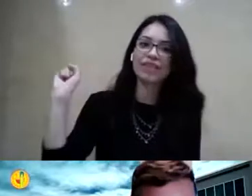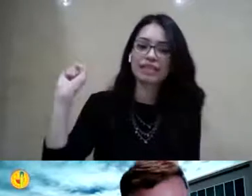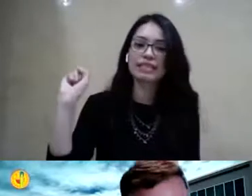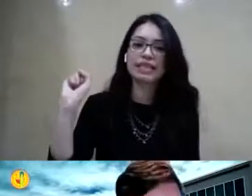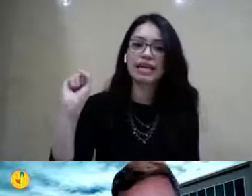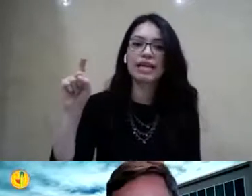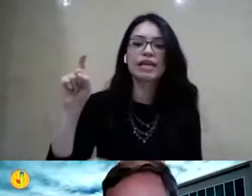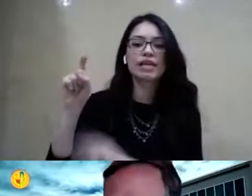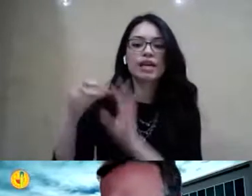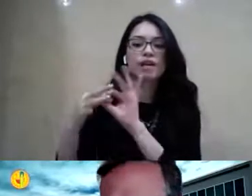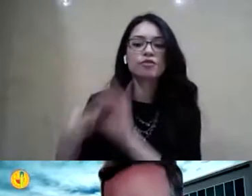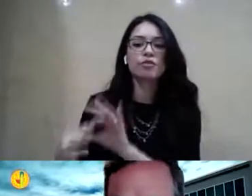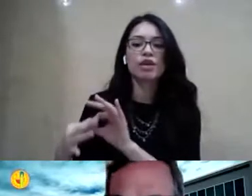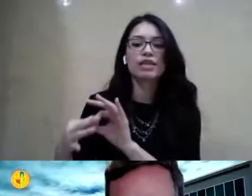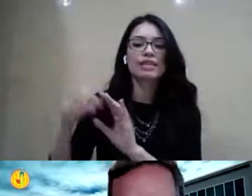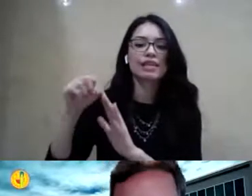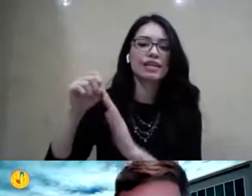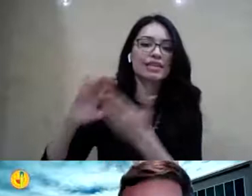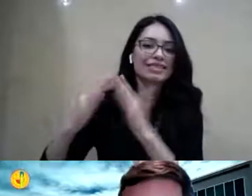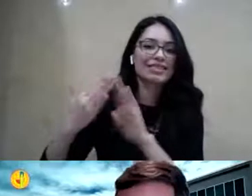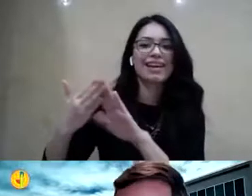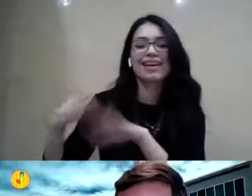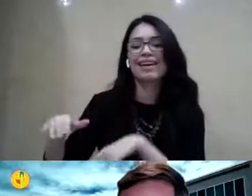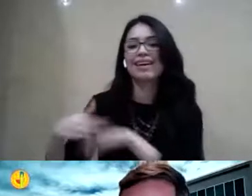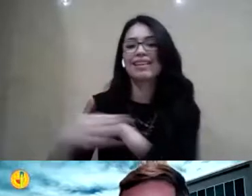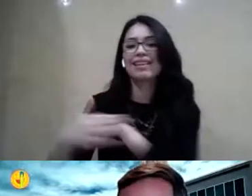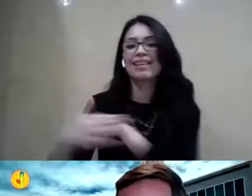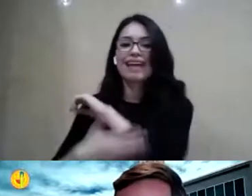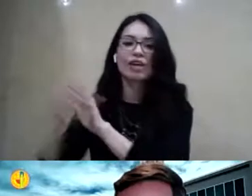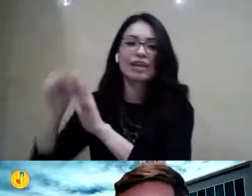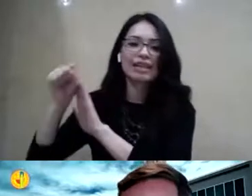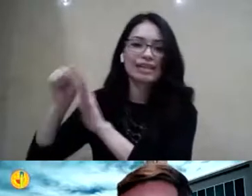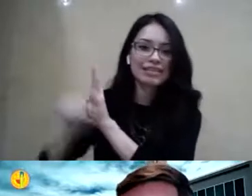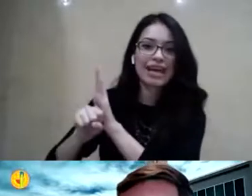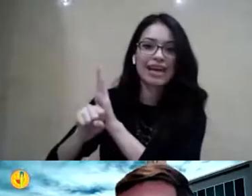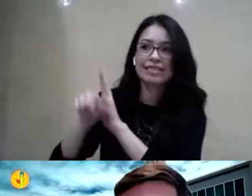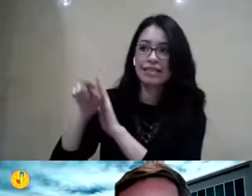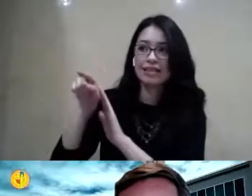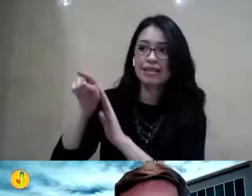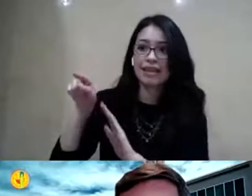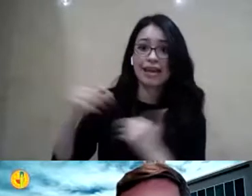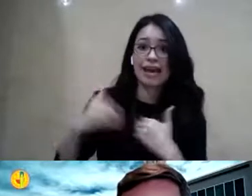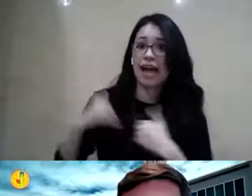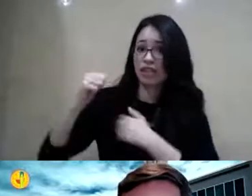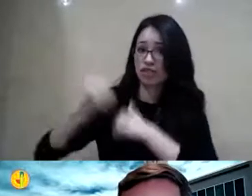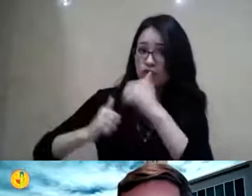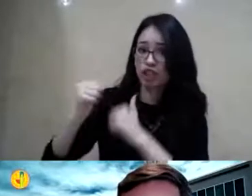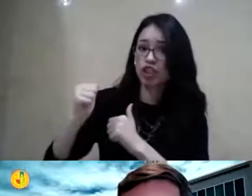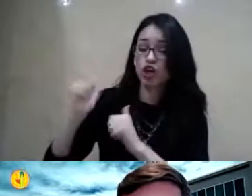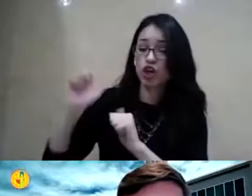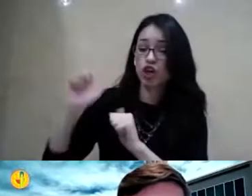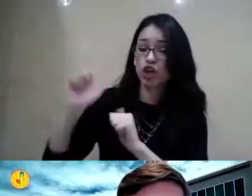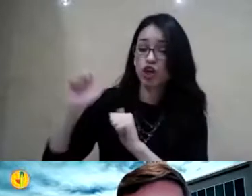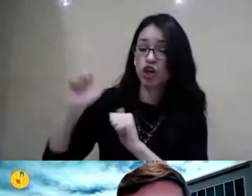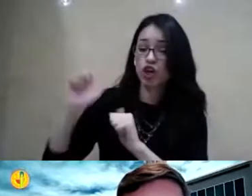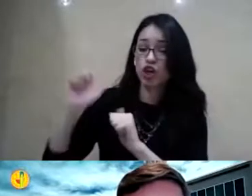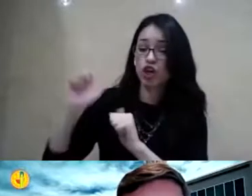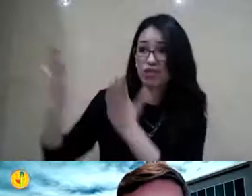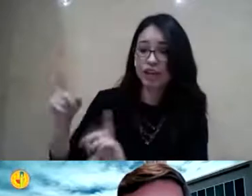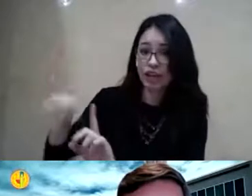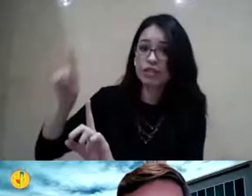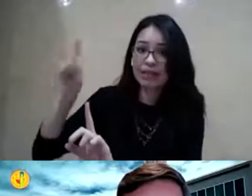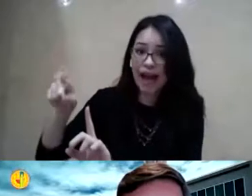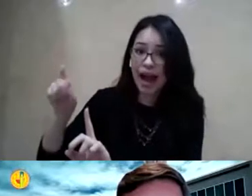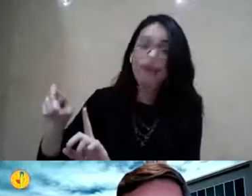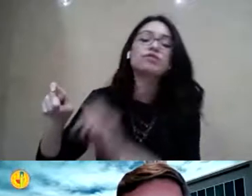to say, you have the regulatory infrastructure. The providers need to not only be told